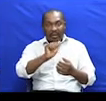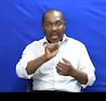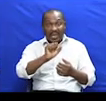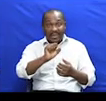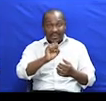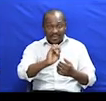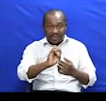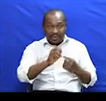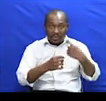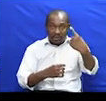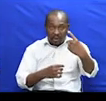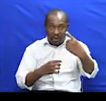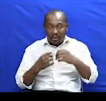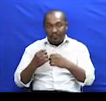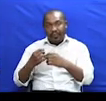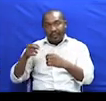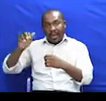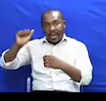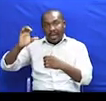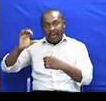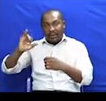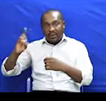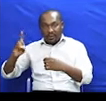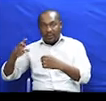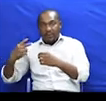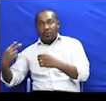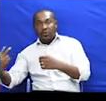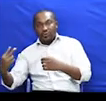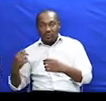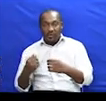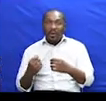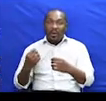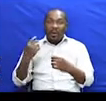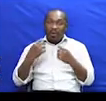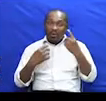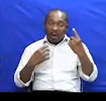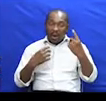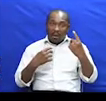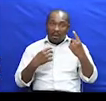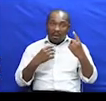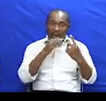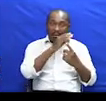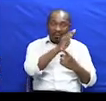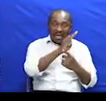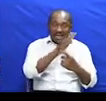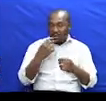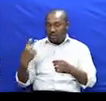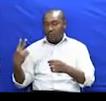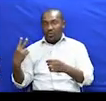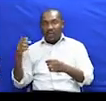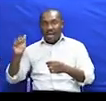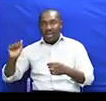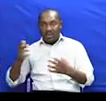is 1, number of moles of acid it is 2. 1 for base, 2 for acid. Now we